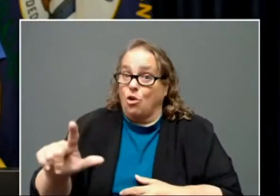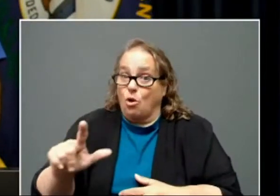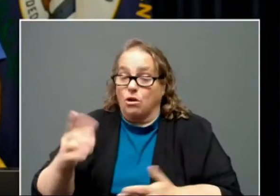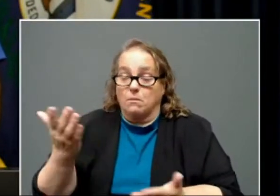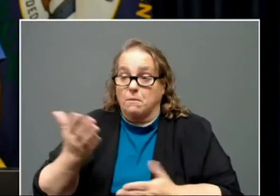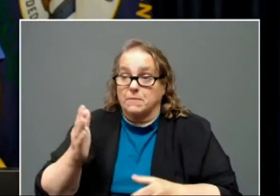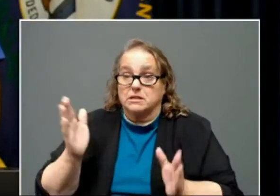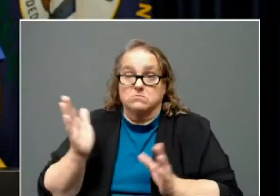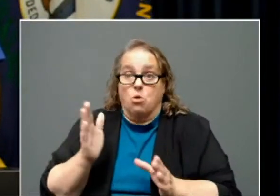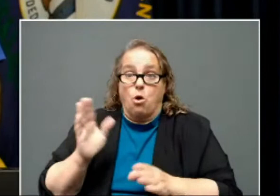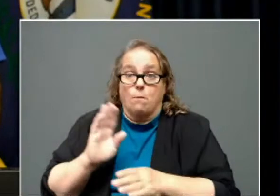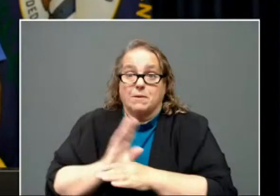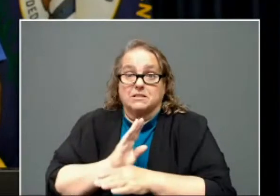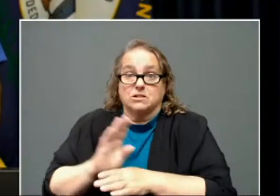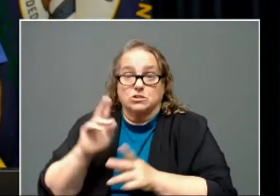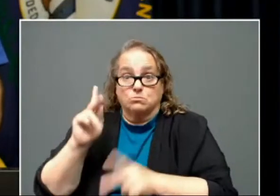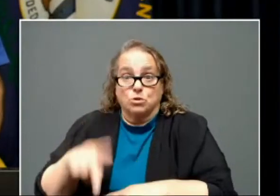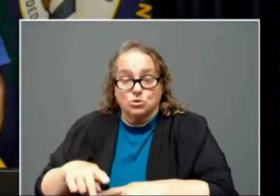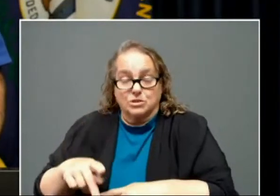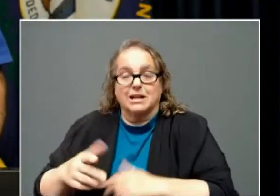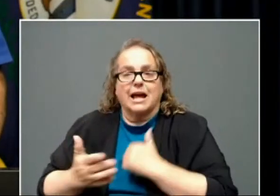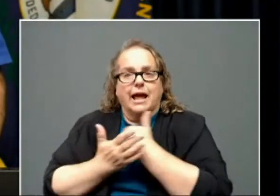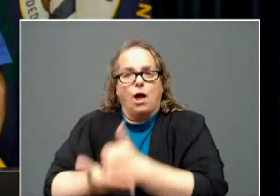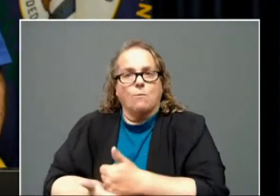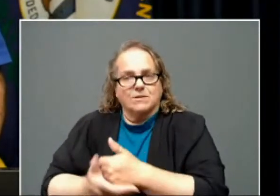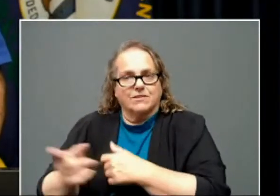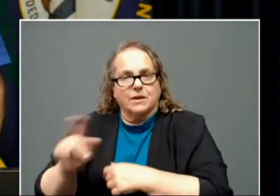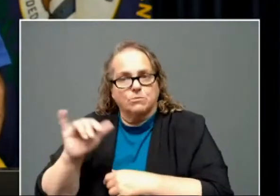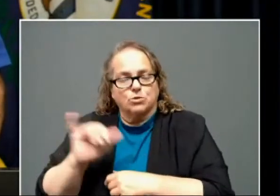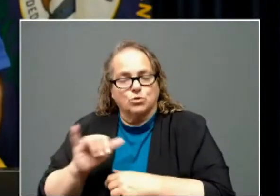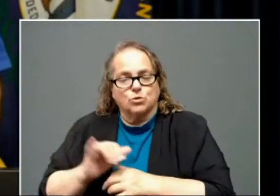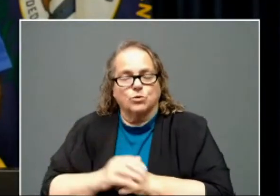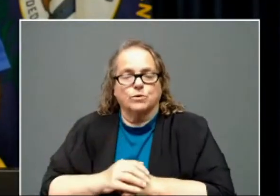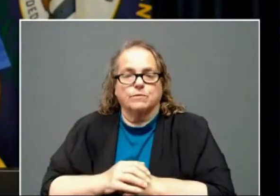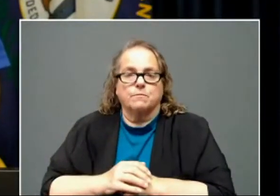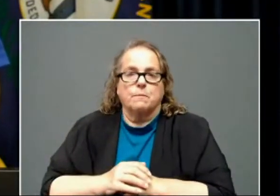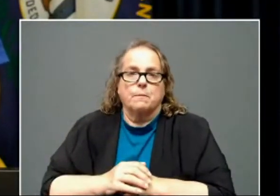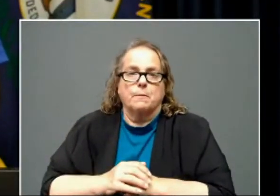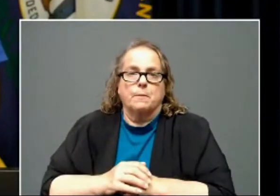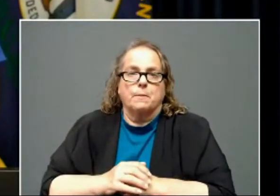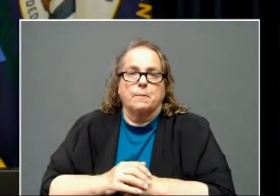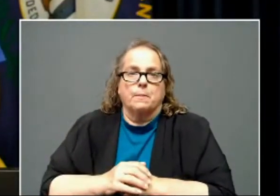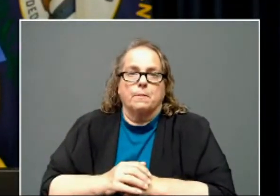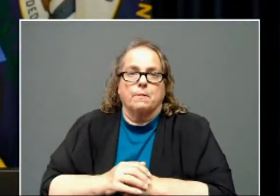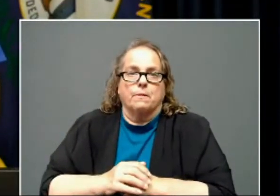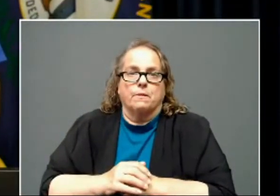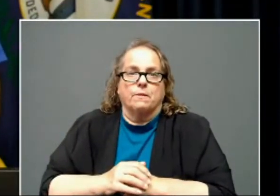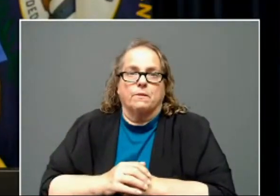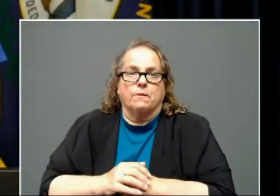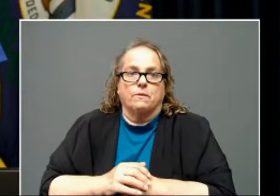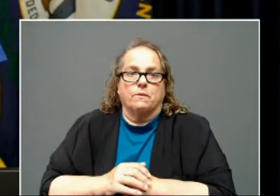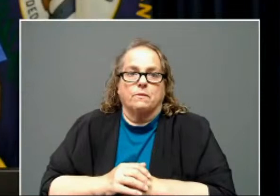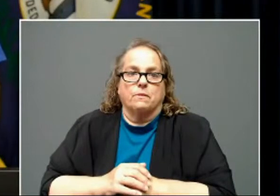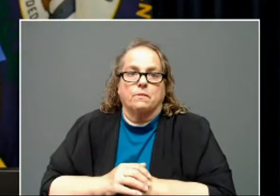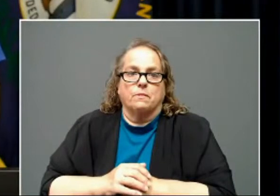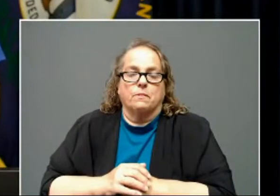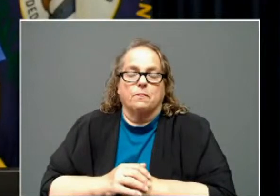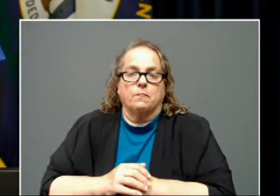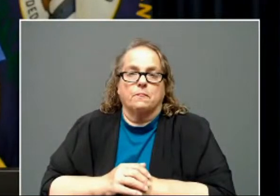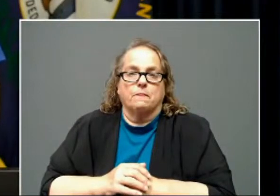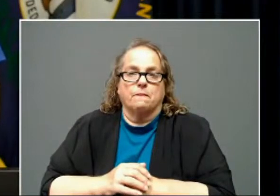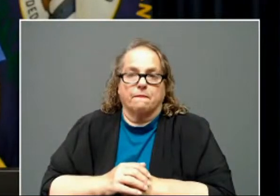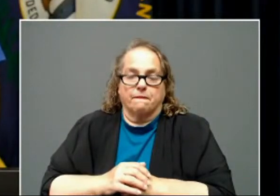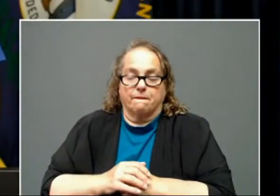person, also working in the community. Now, at a time when we had an eviction